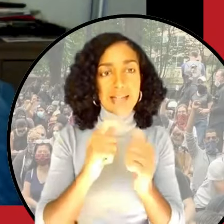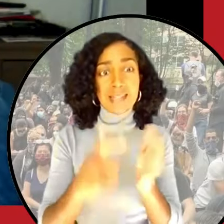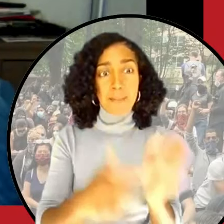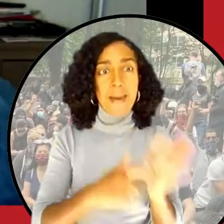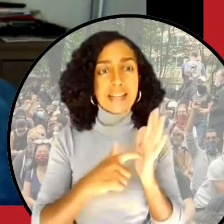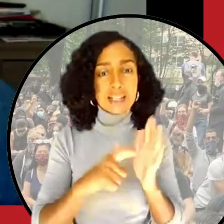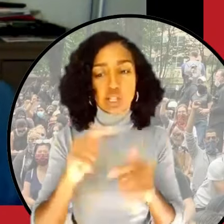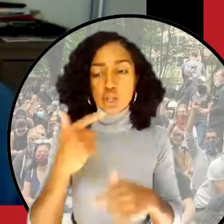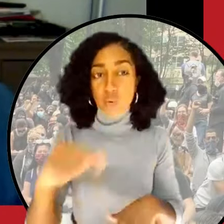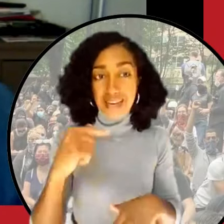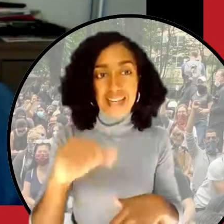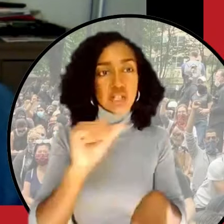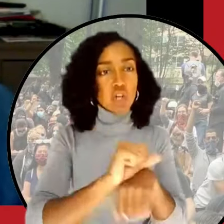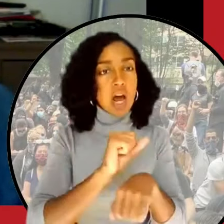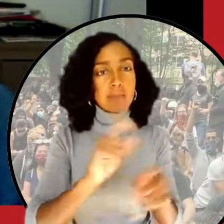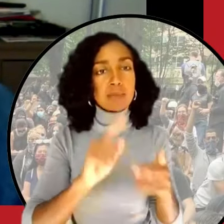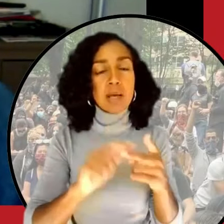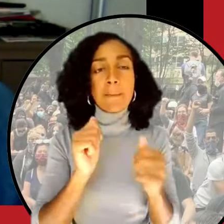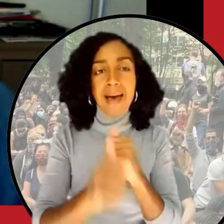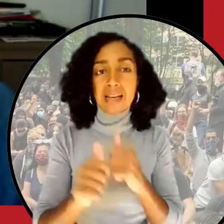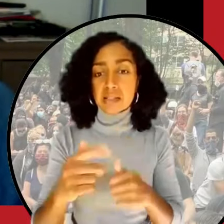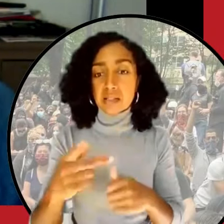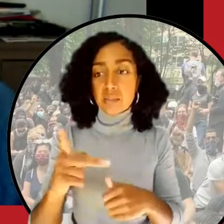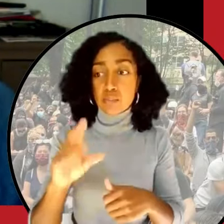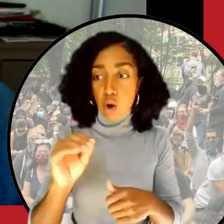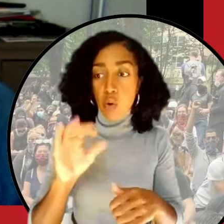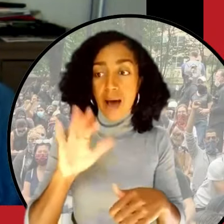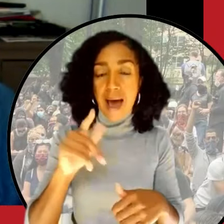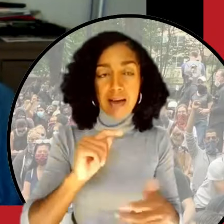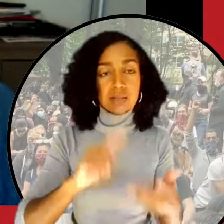PRO Act, pass a federal jobs guarantee,